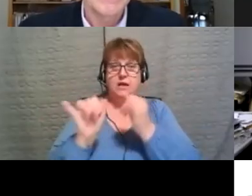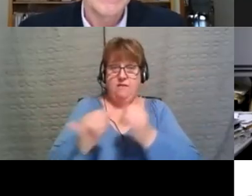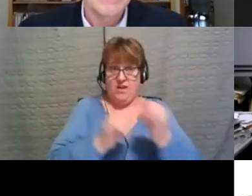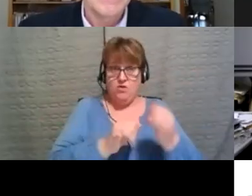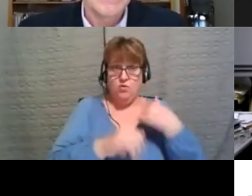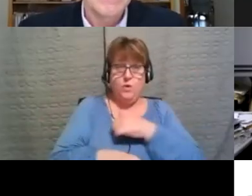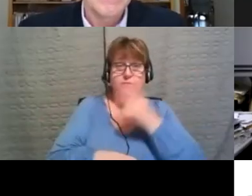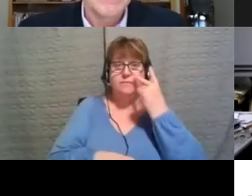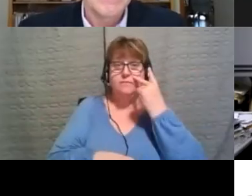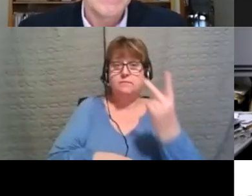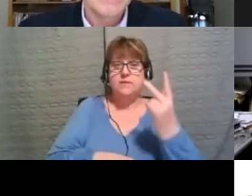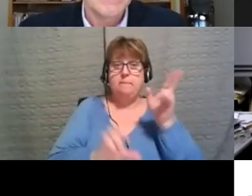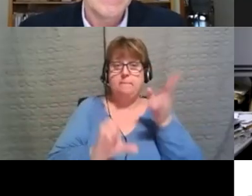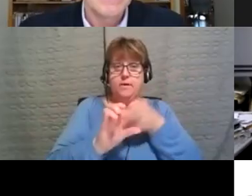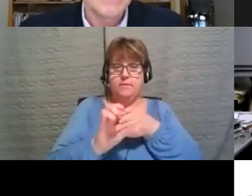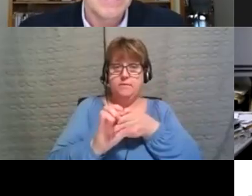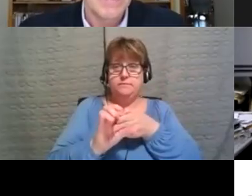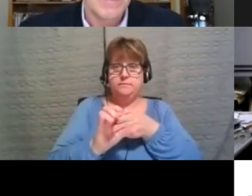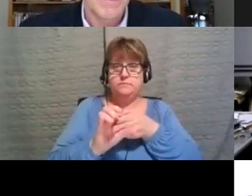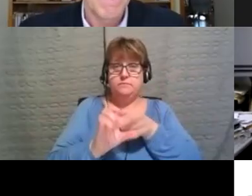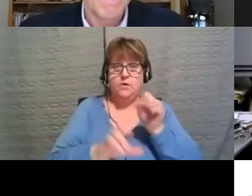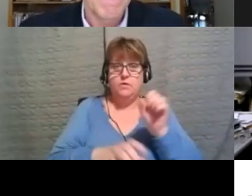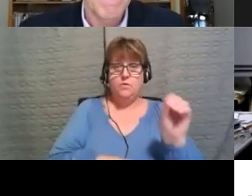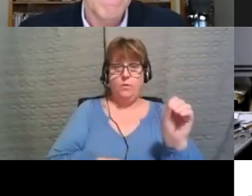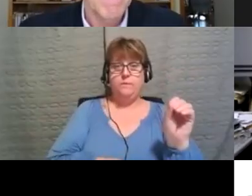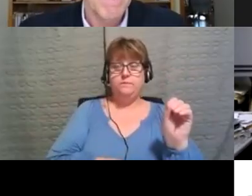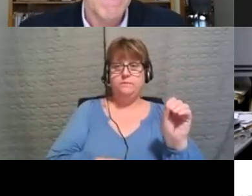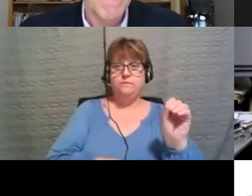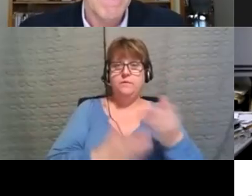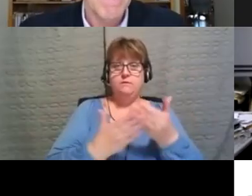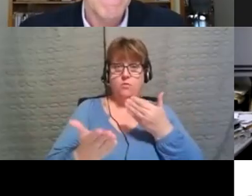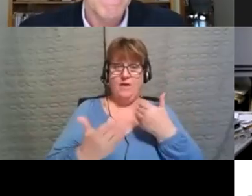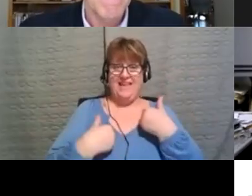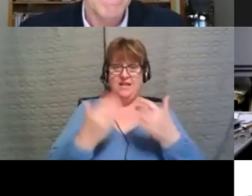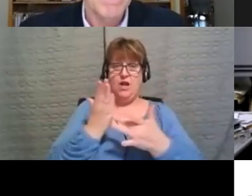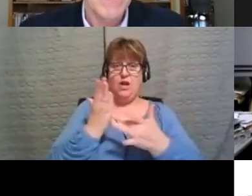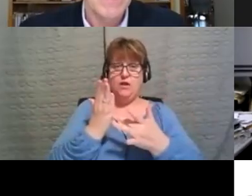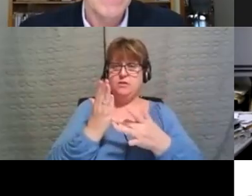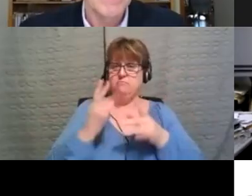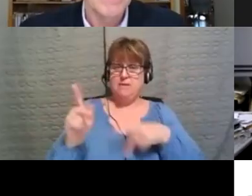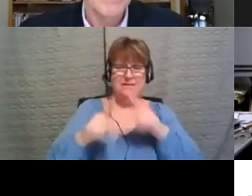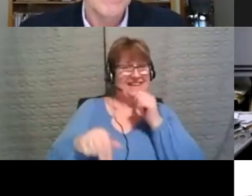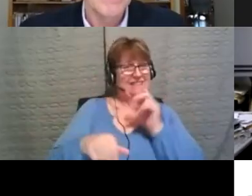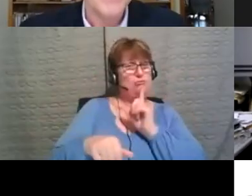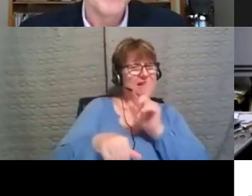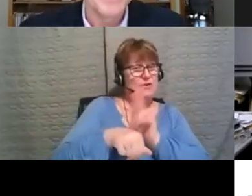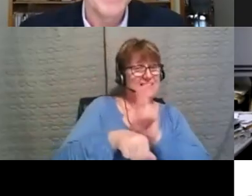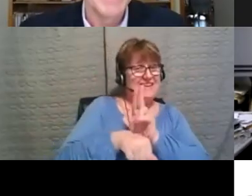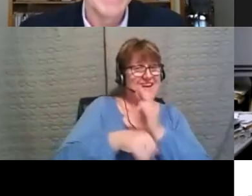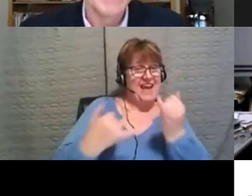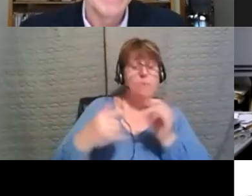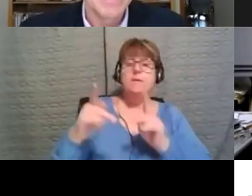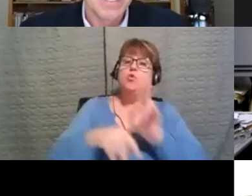seen participate. So before we had the technology, people didn't really use it. Now we have people are used